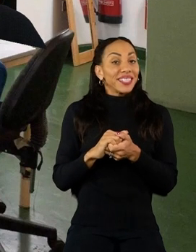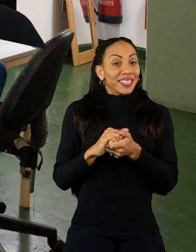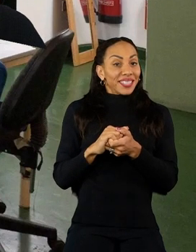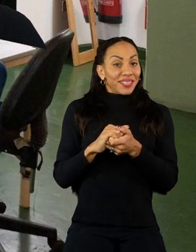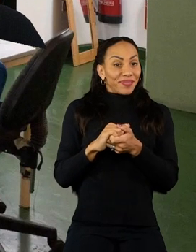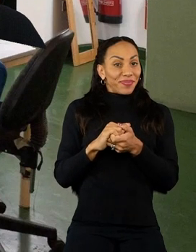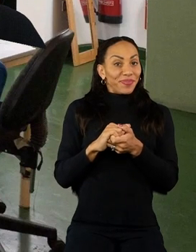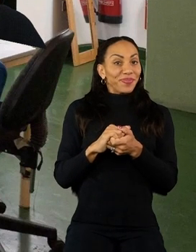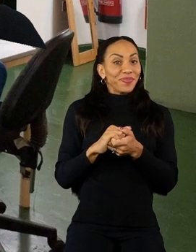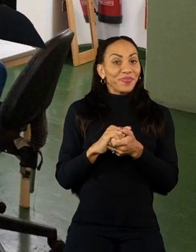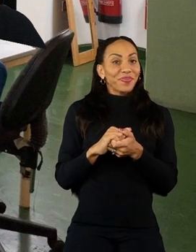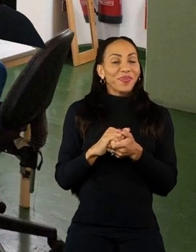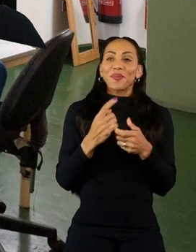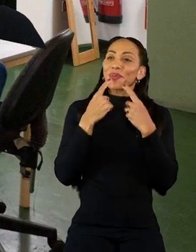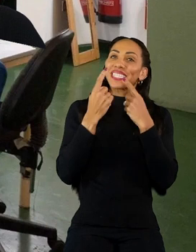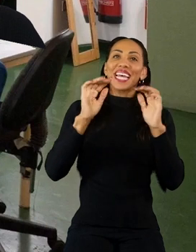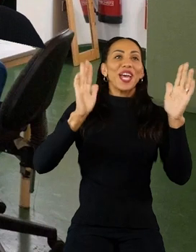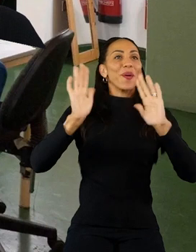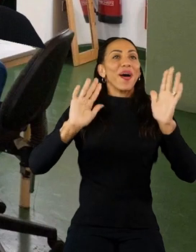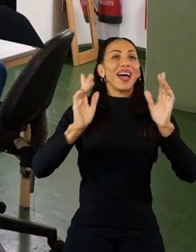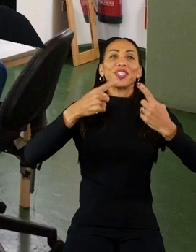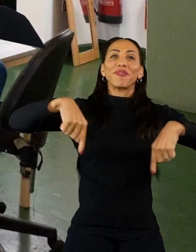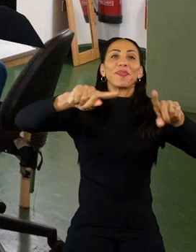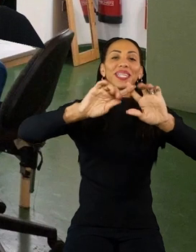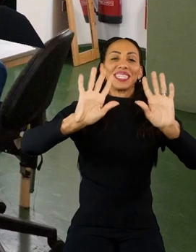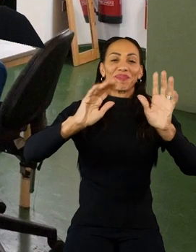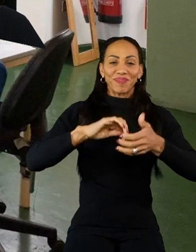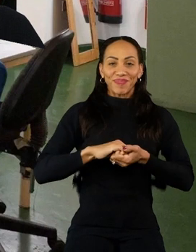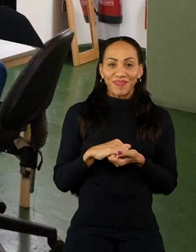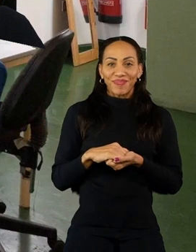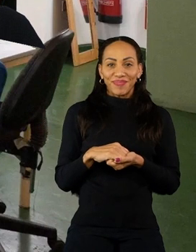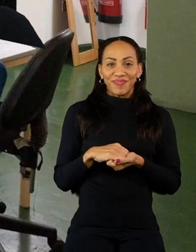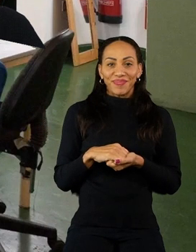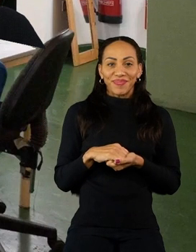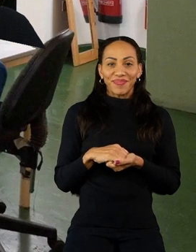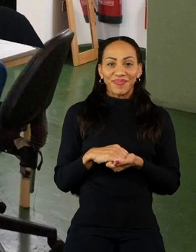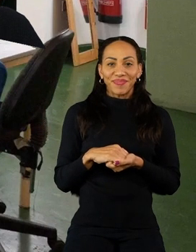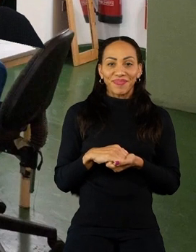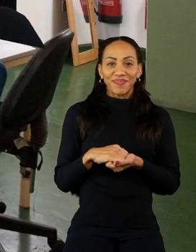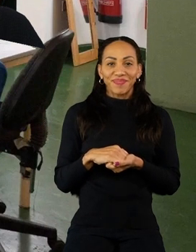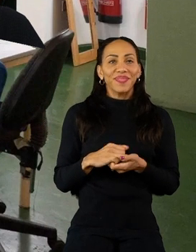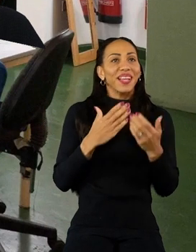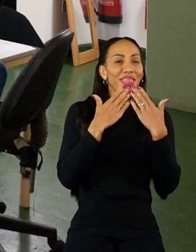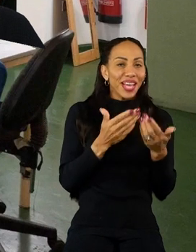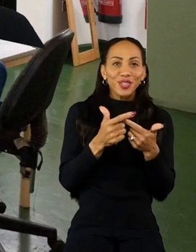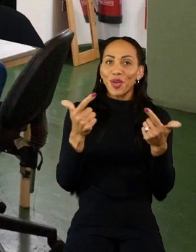Okay, so that moment where I say, we're going to now say goodbye to everybody.